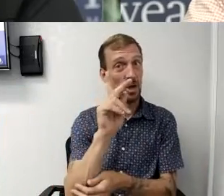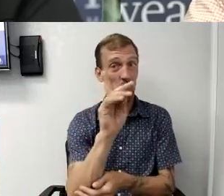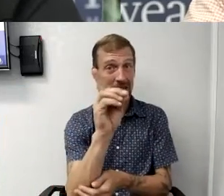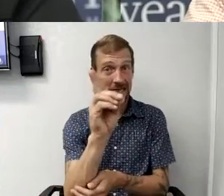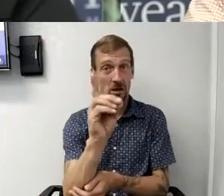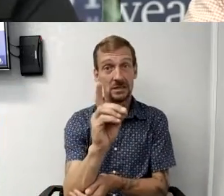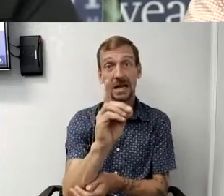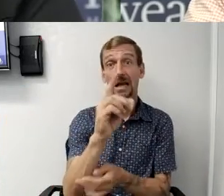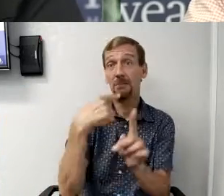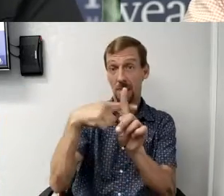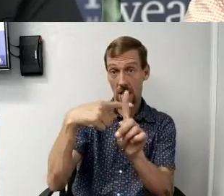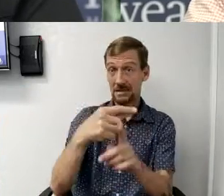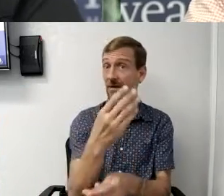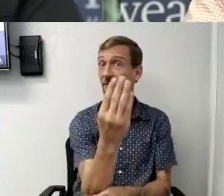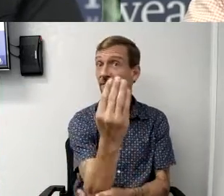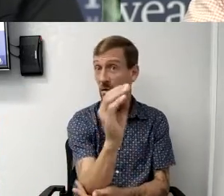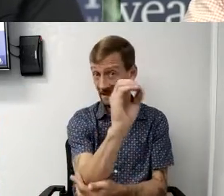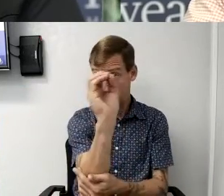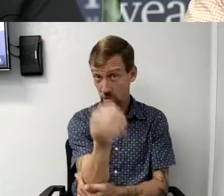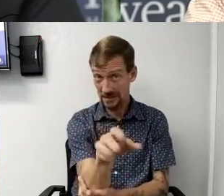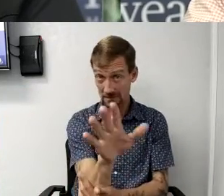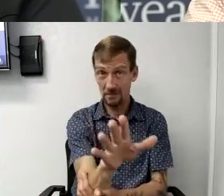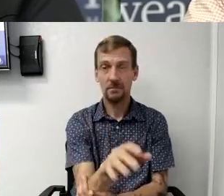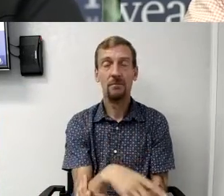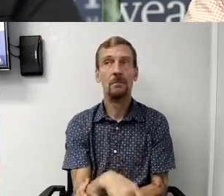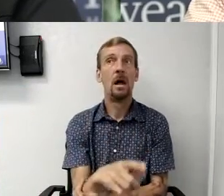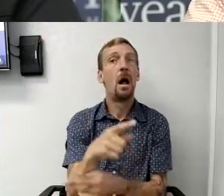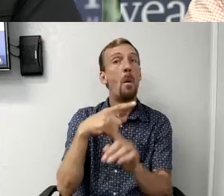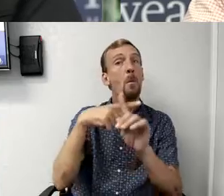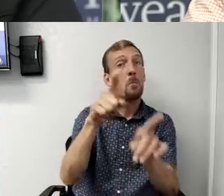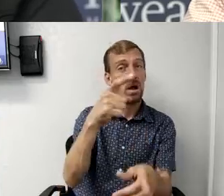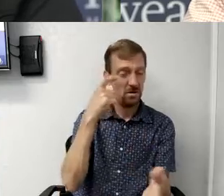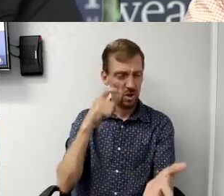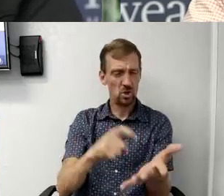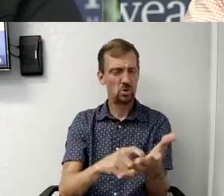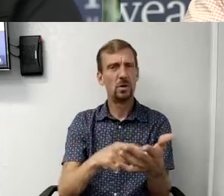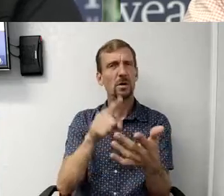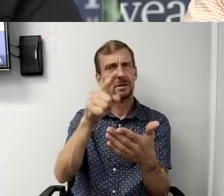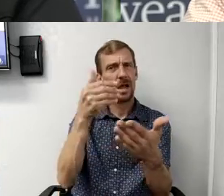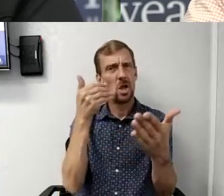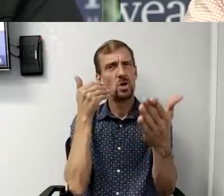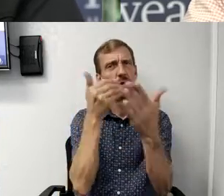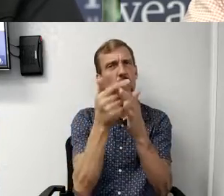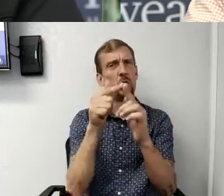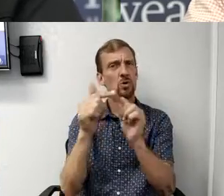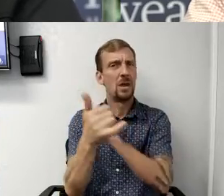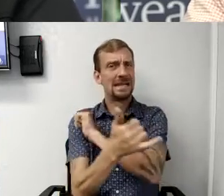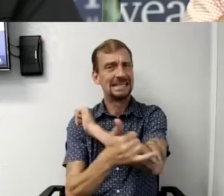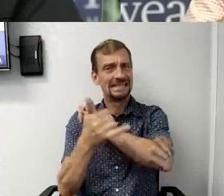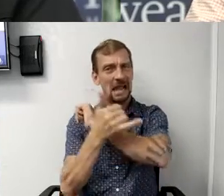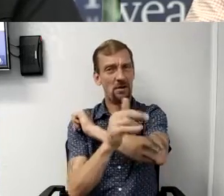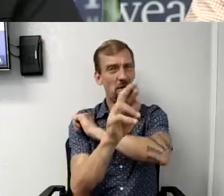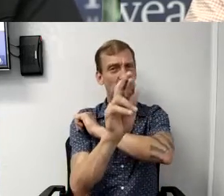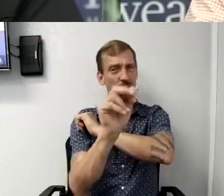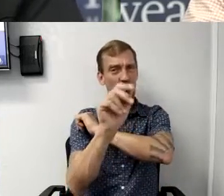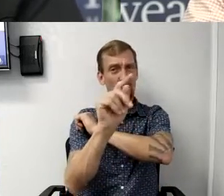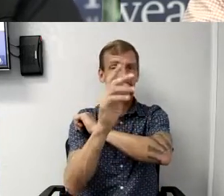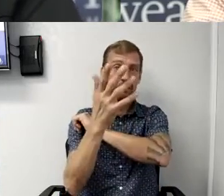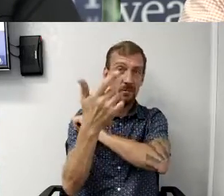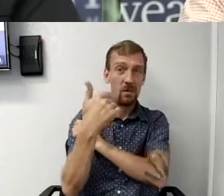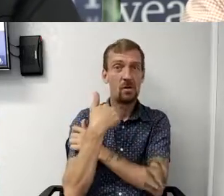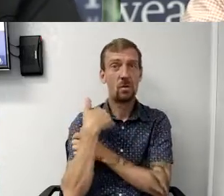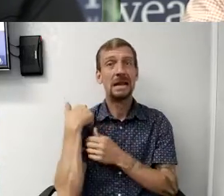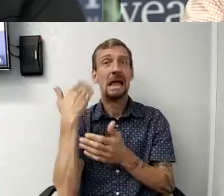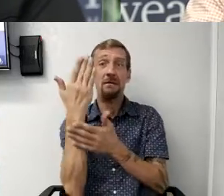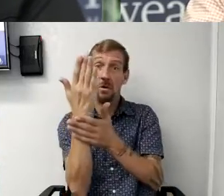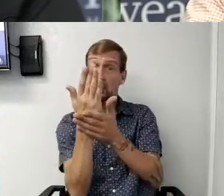Okay. And that, if you see though, that is very close to the county's rate. So, we probably do have